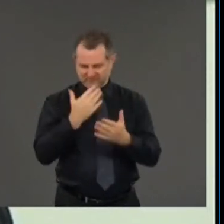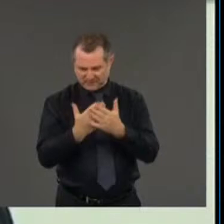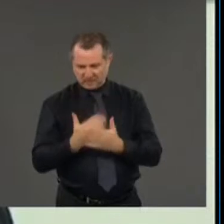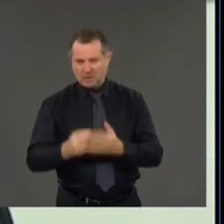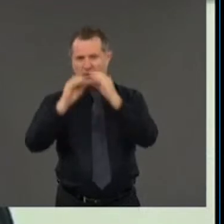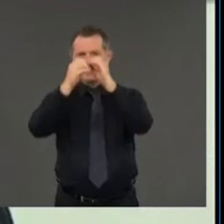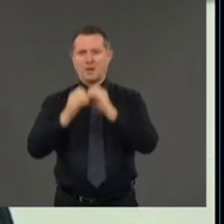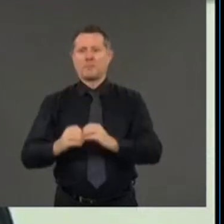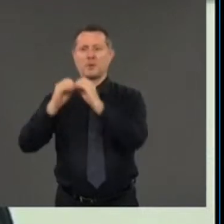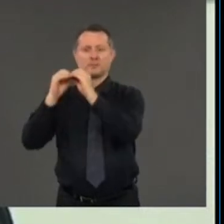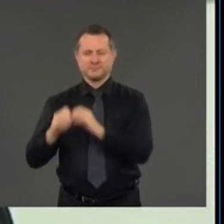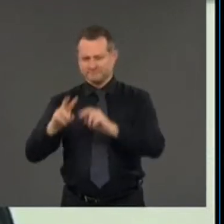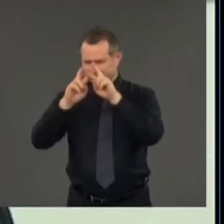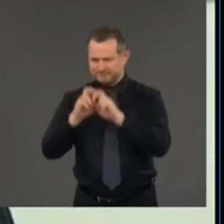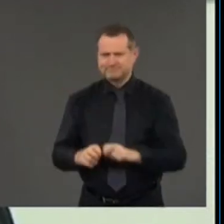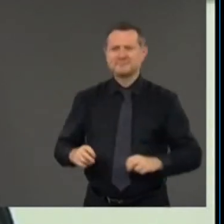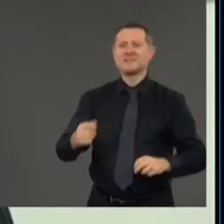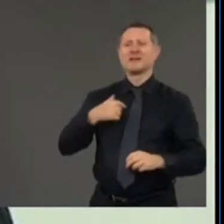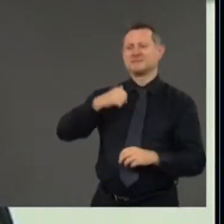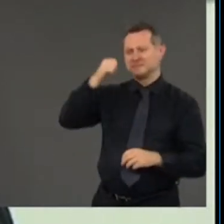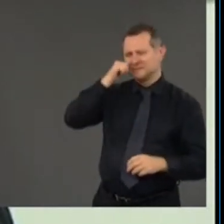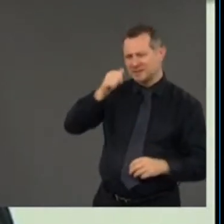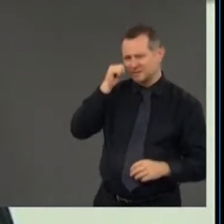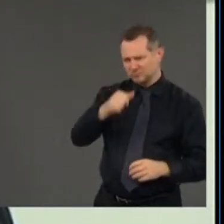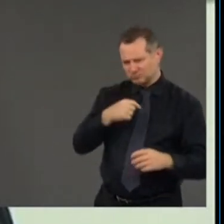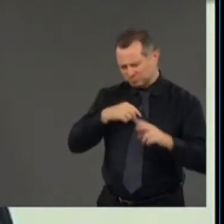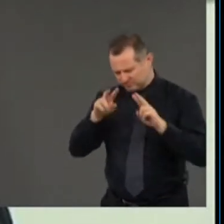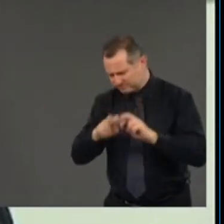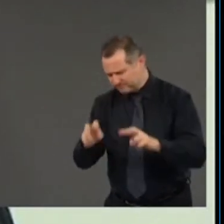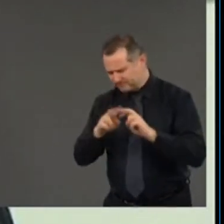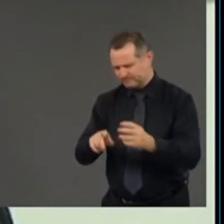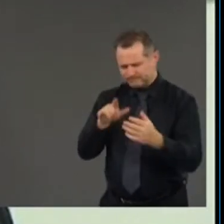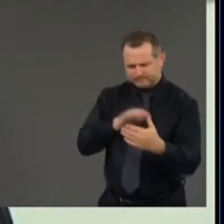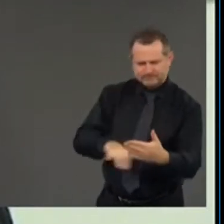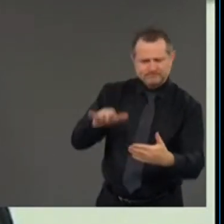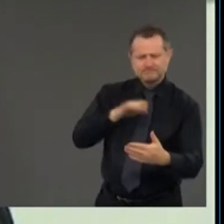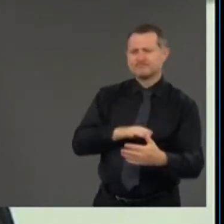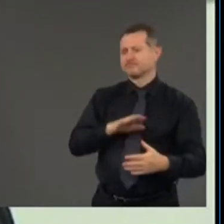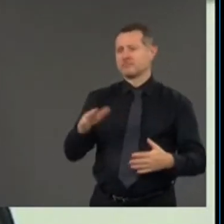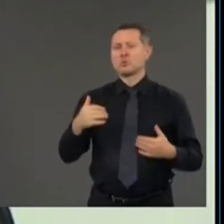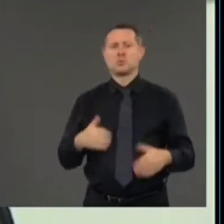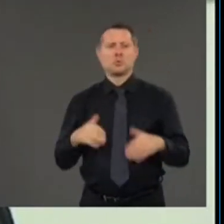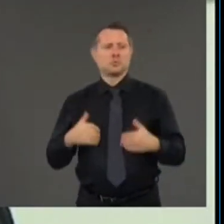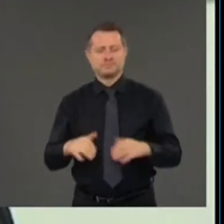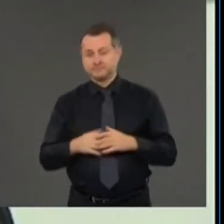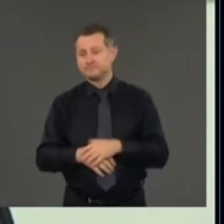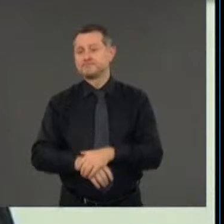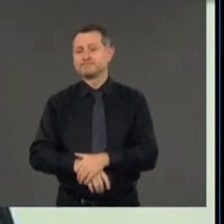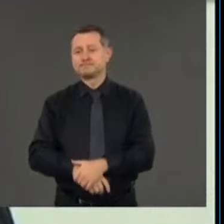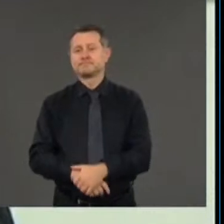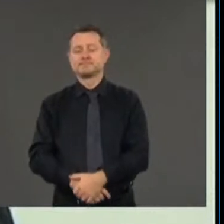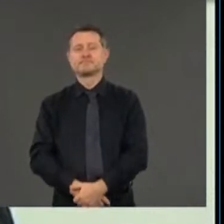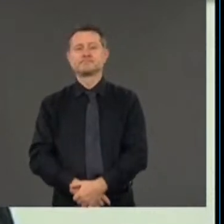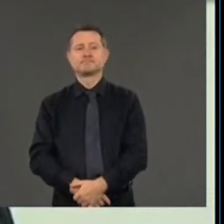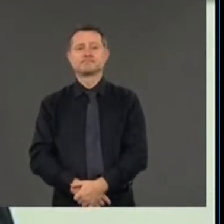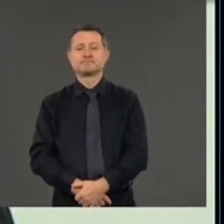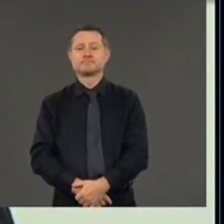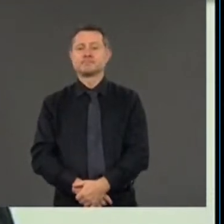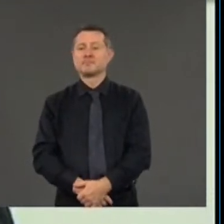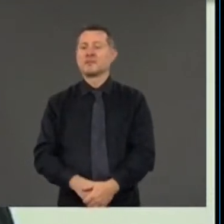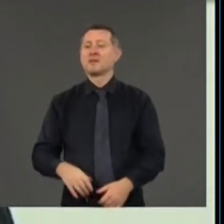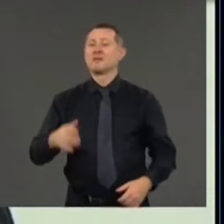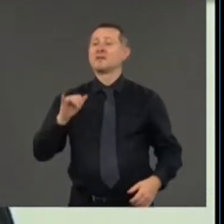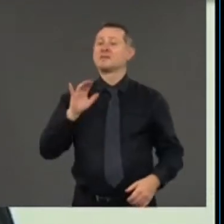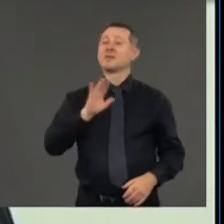it day by day through the whole process of this event, and coming up with unbelievably